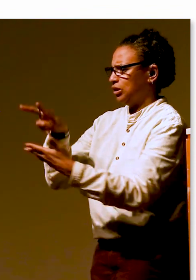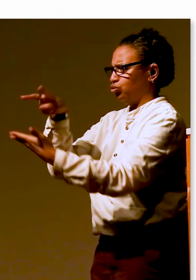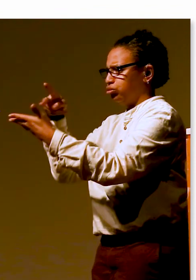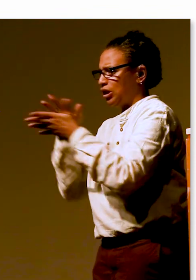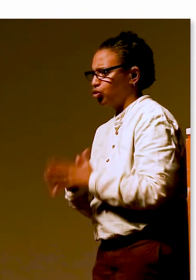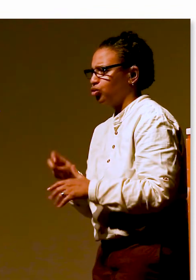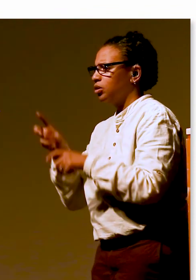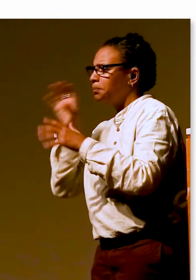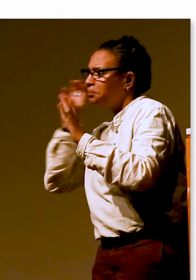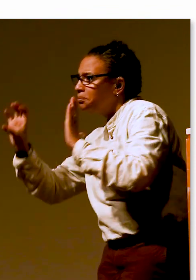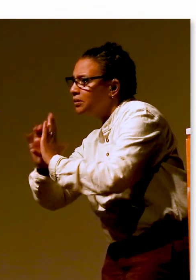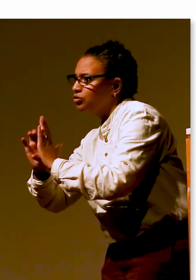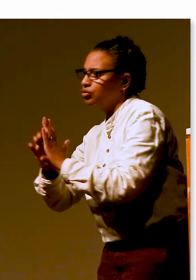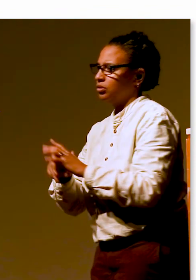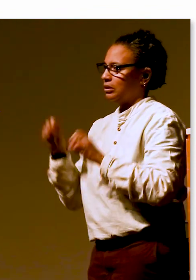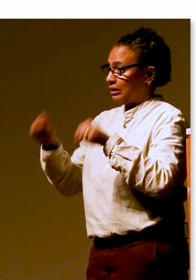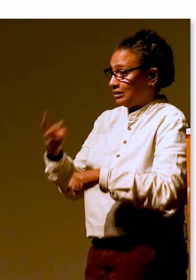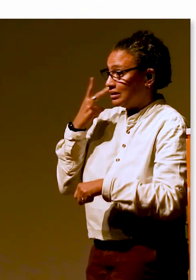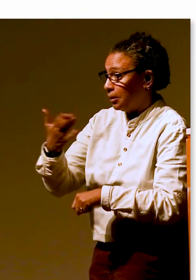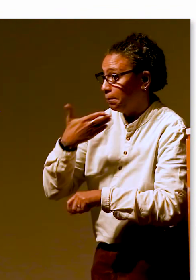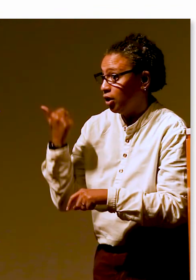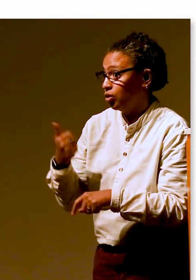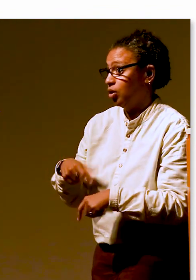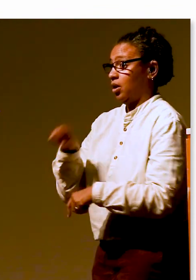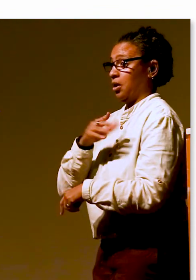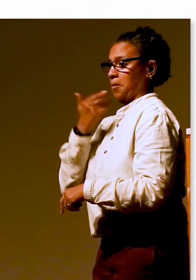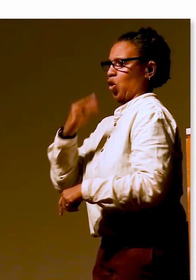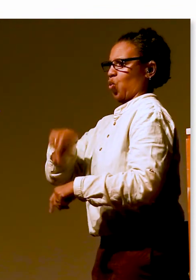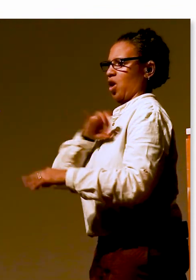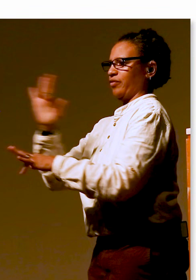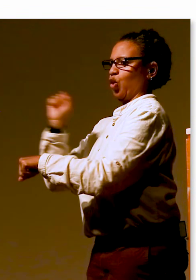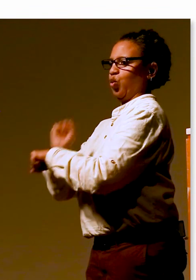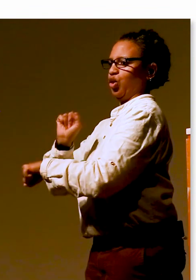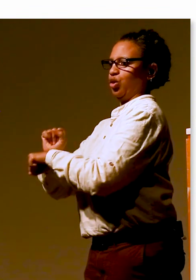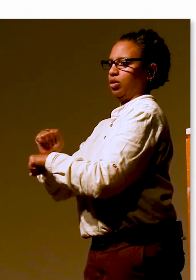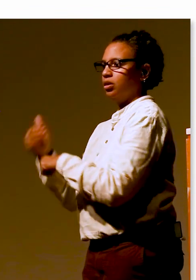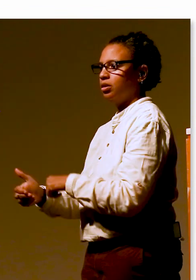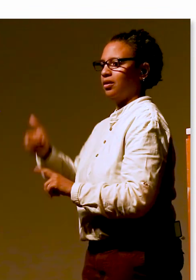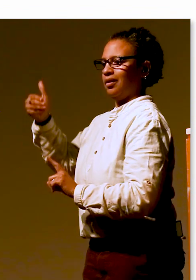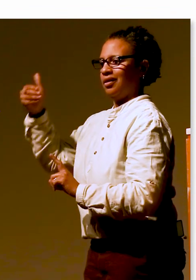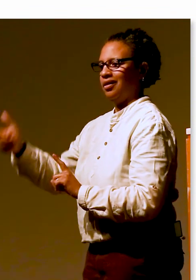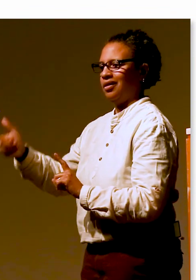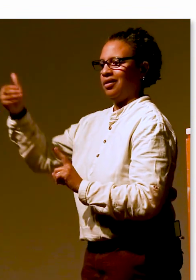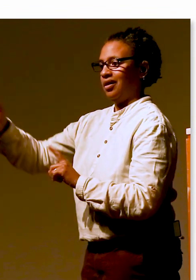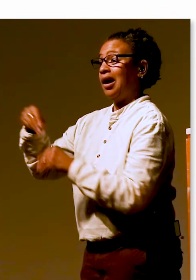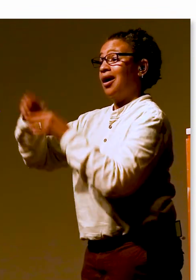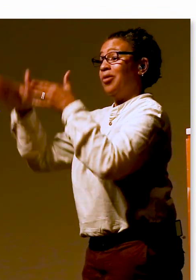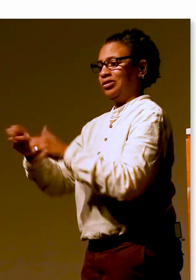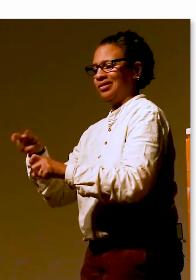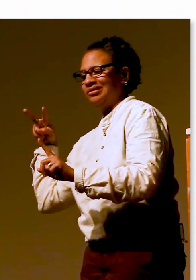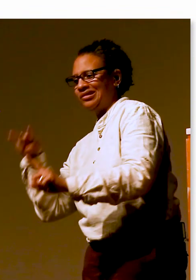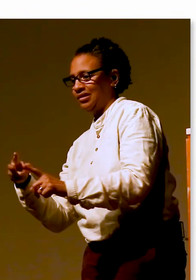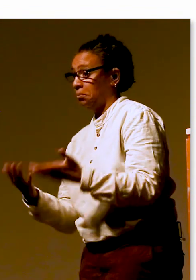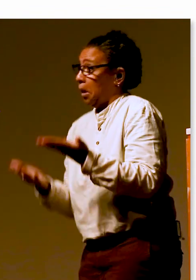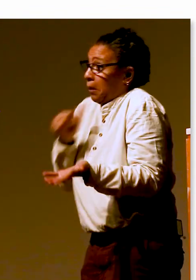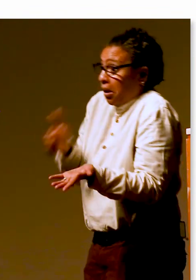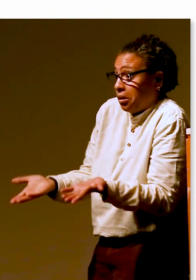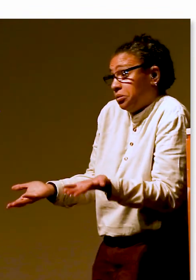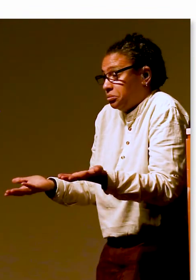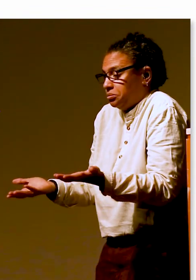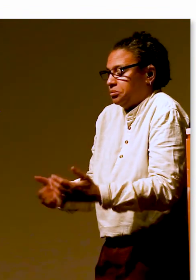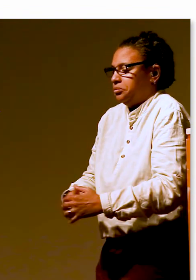people are seeing the best, most high quality version of this thing that hopefully they'll be able to see in person, but maybe they won't, and maybe that's okay. And